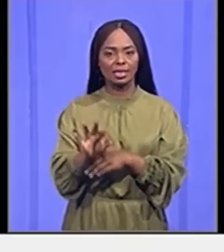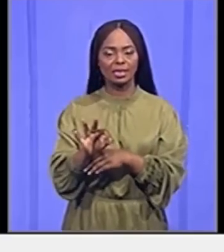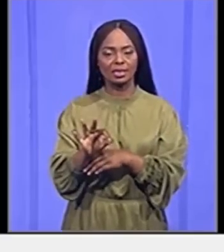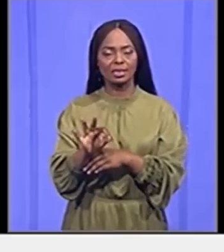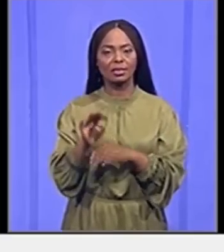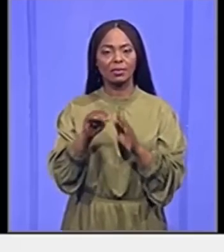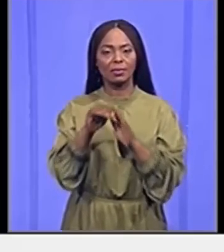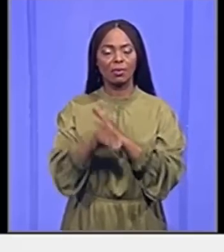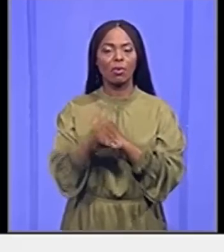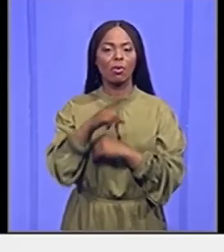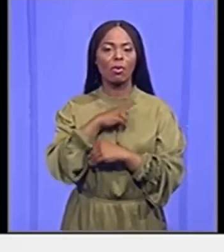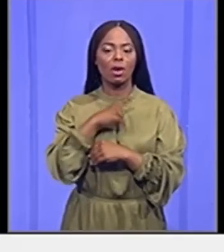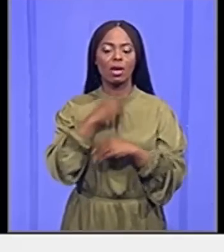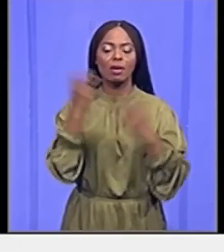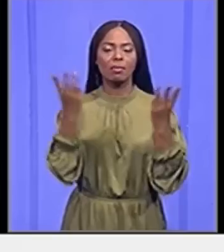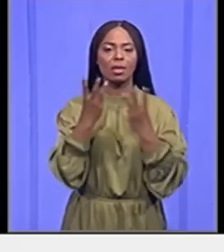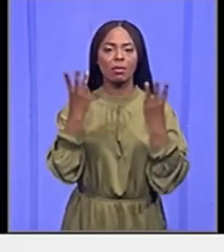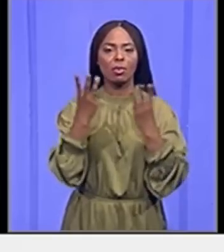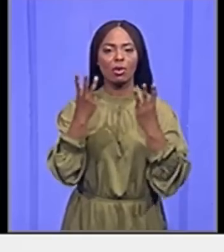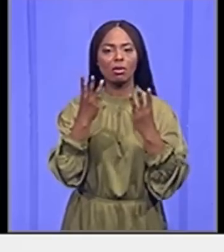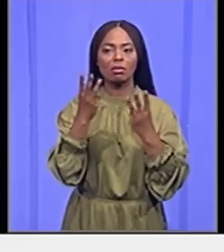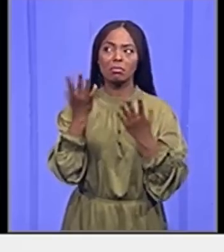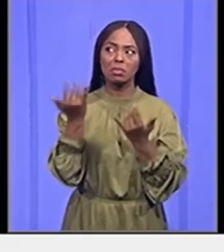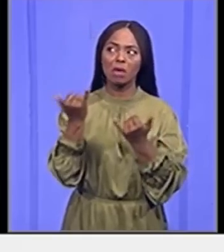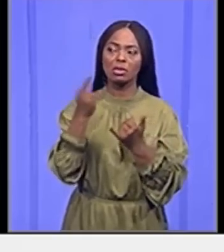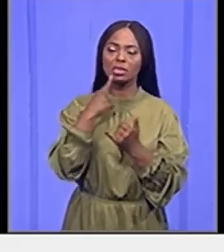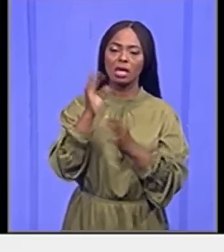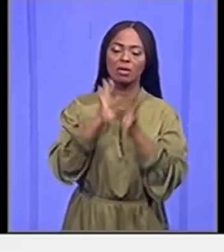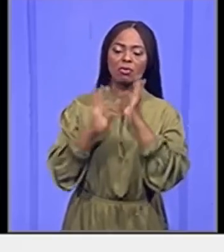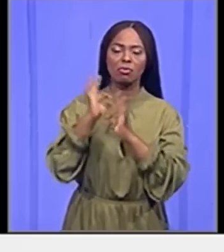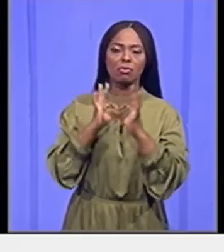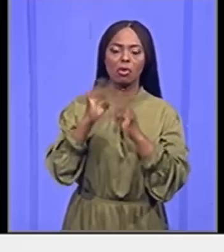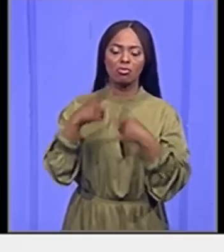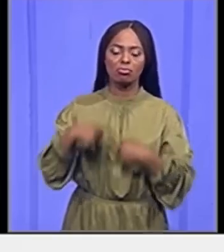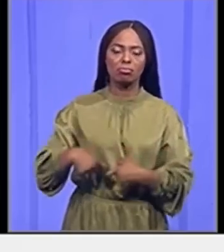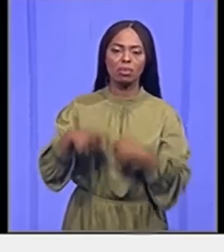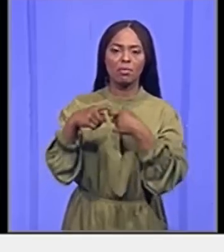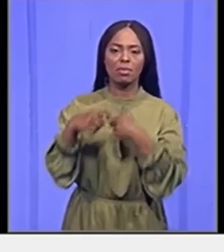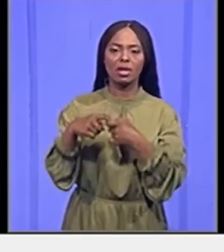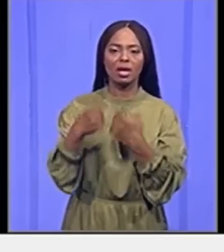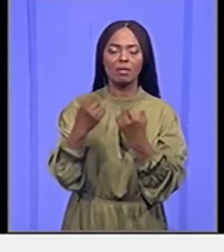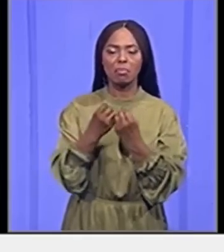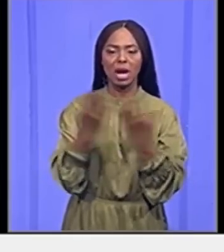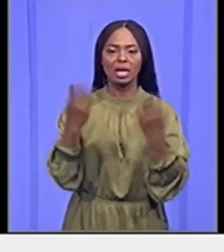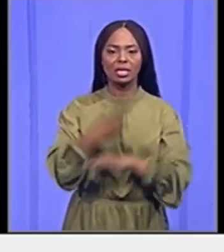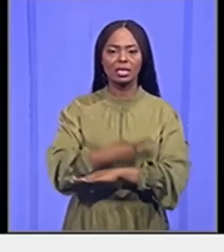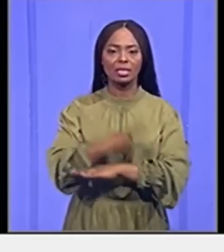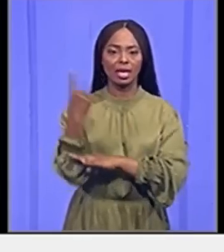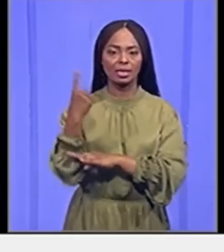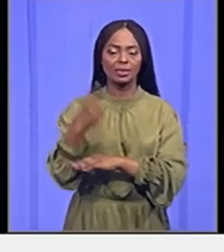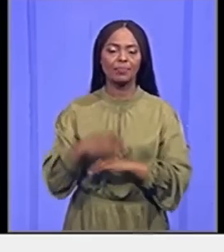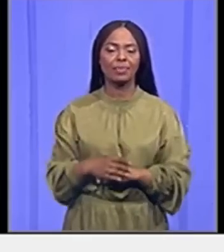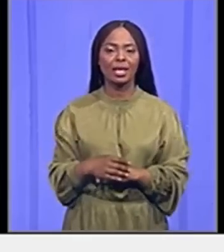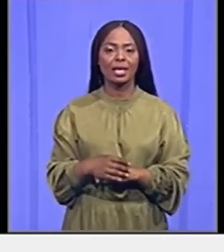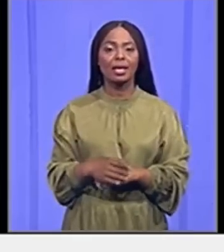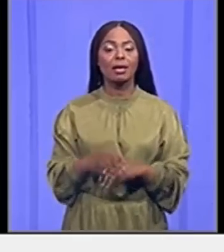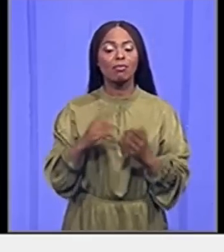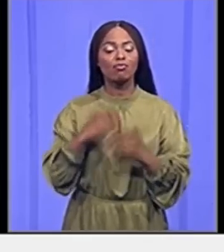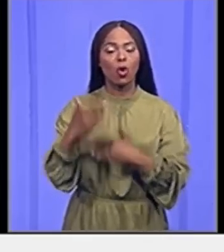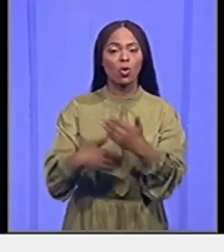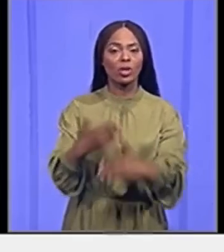because of the people that were told that they have stopped it for many days. So, and the